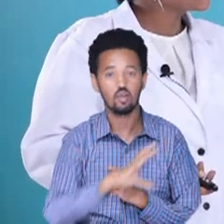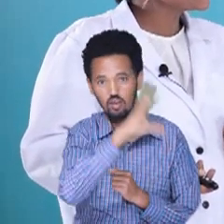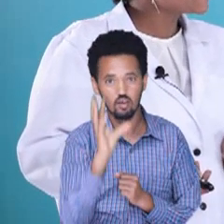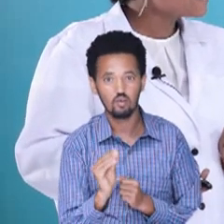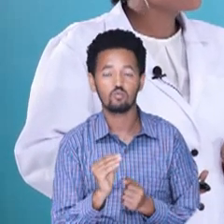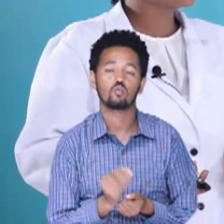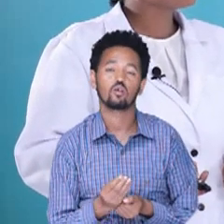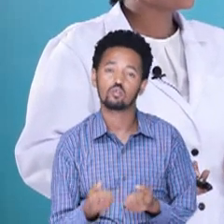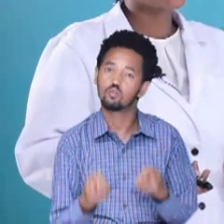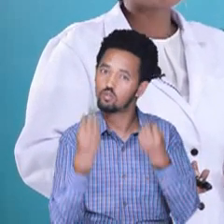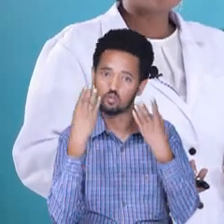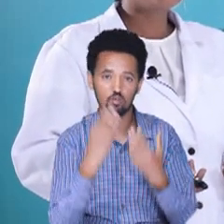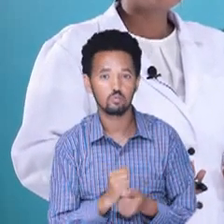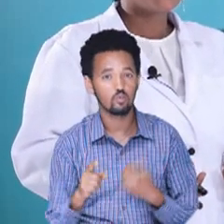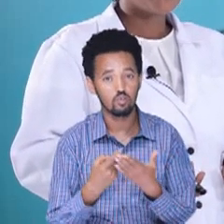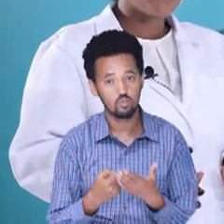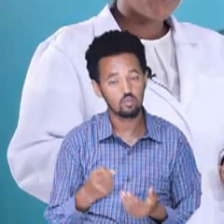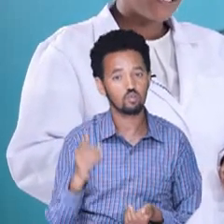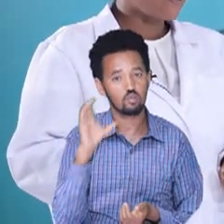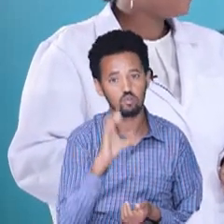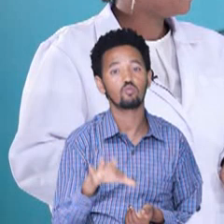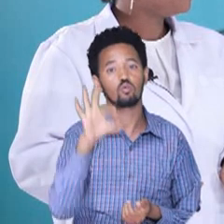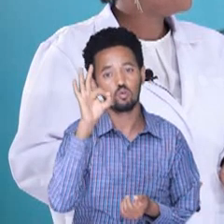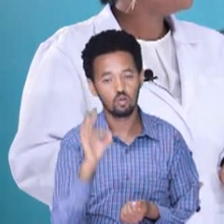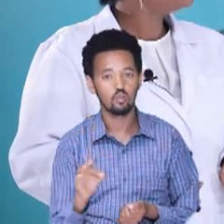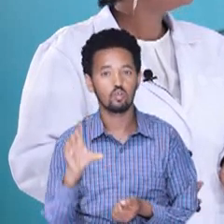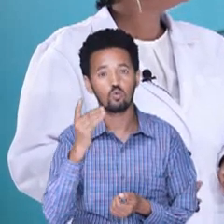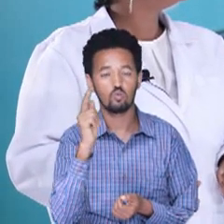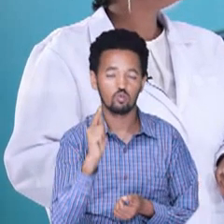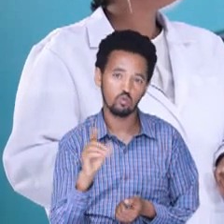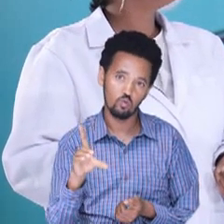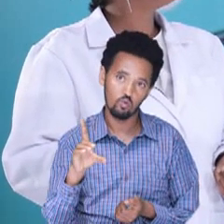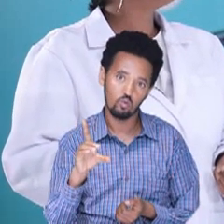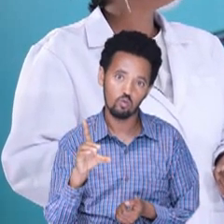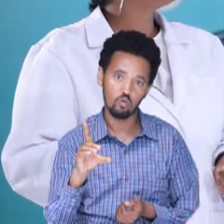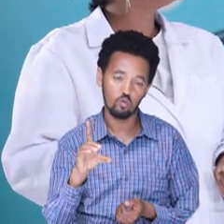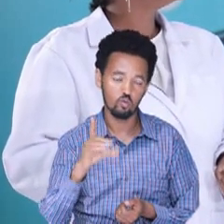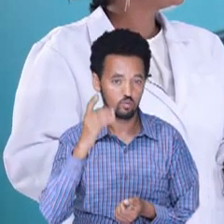the most extensive rainforest is found in Congo basin.